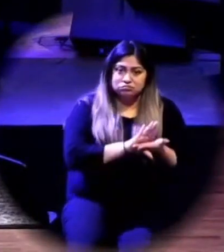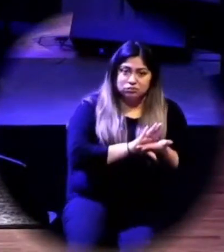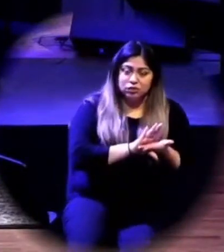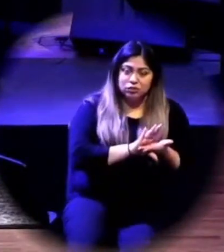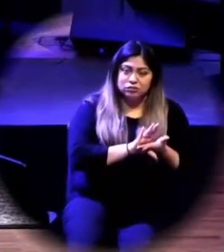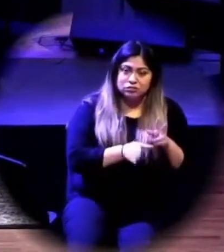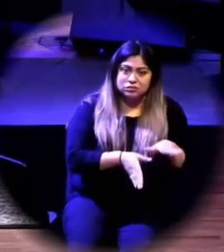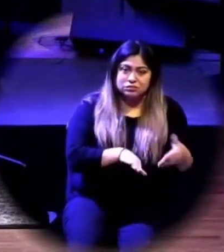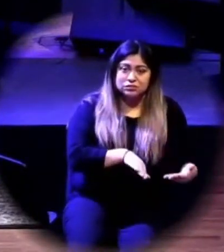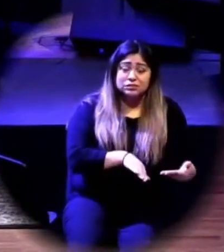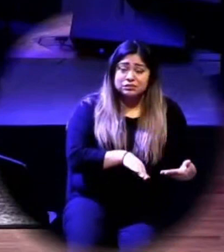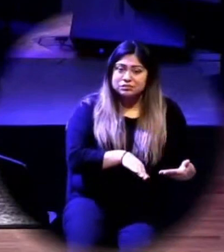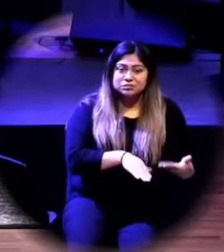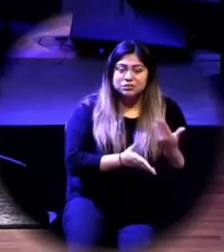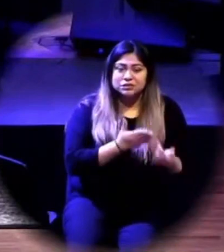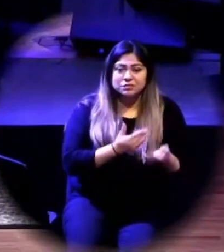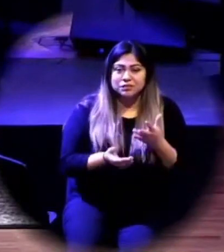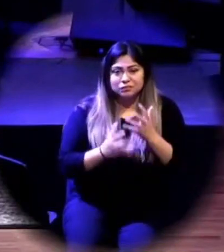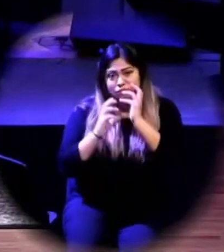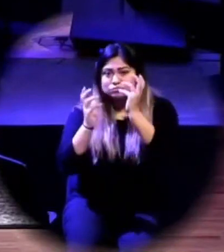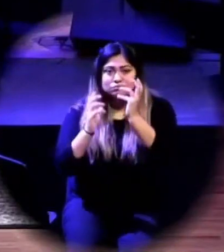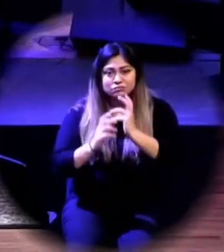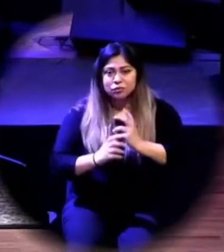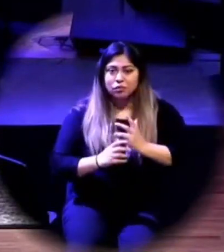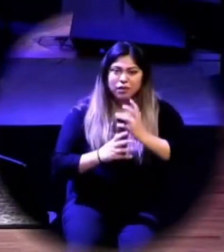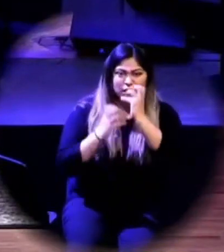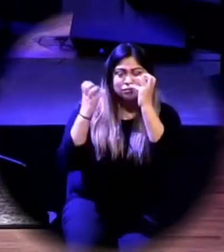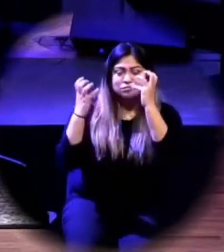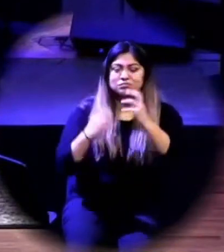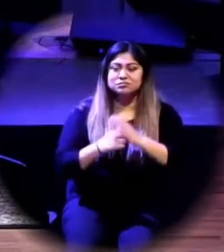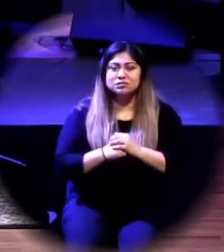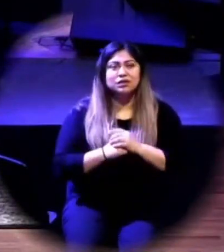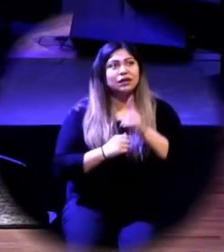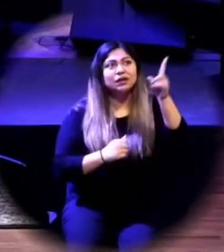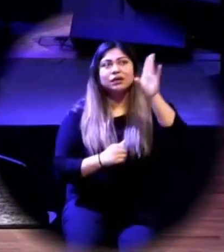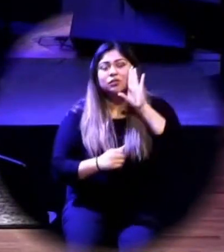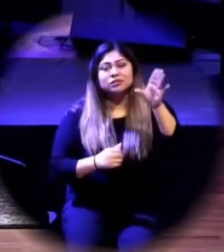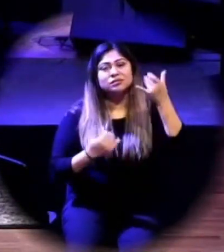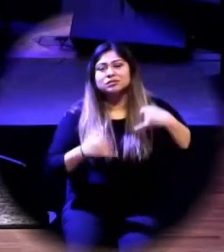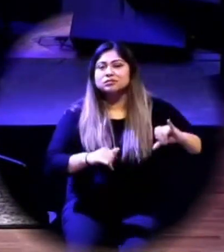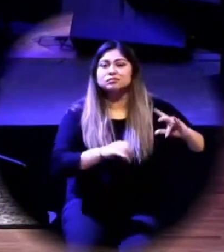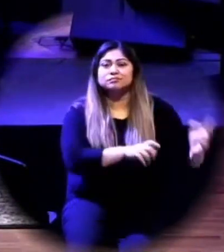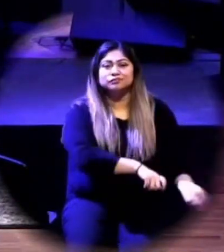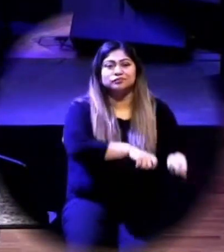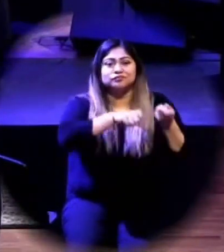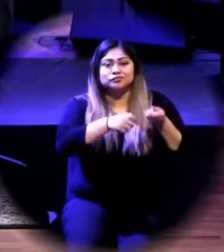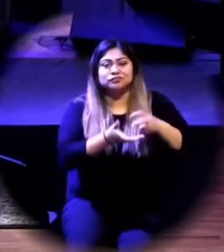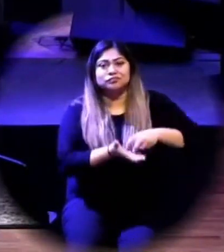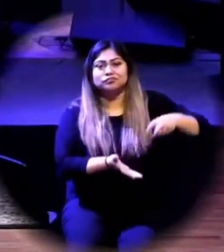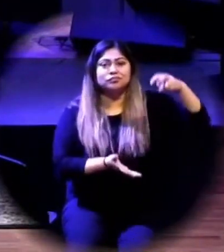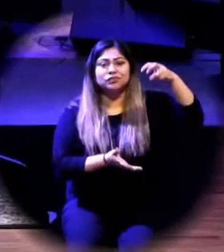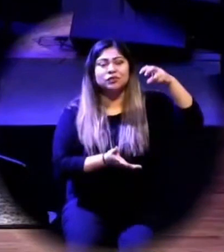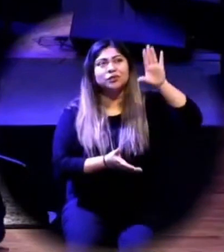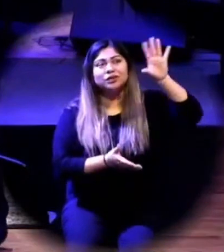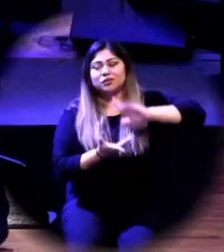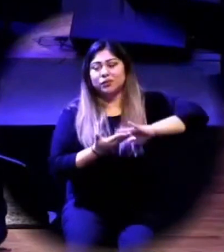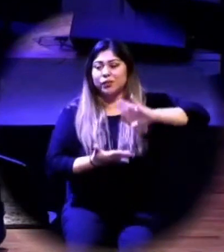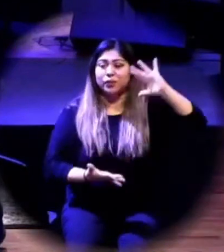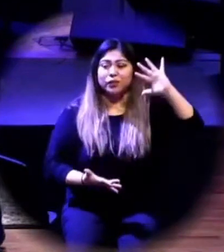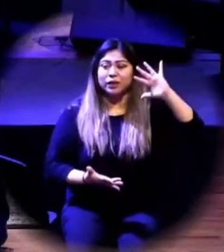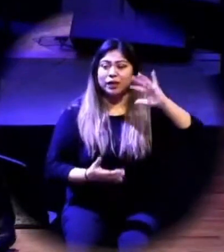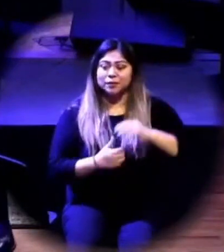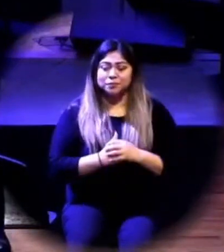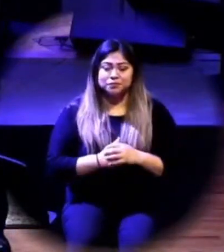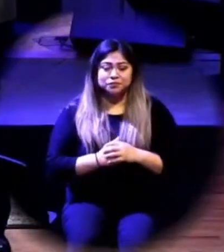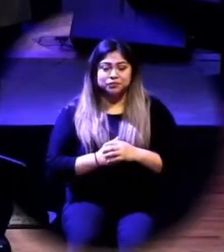and rise in His glory. And we get a picture of that in this story. It's an imperfect picture,